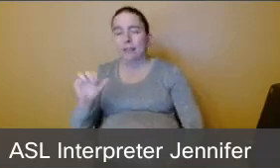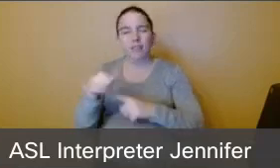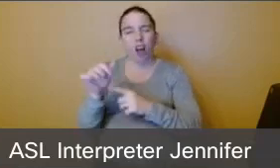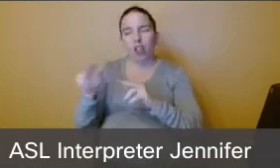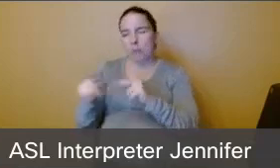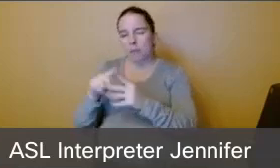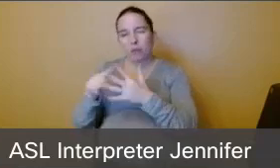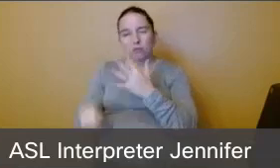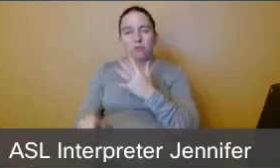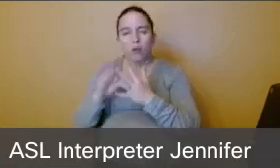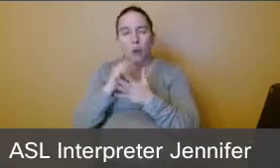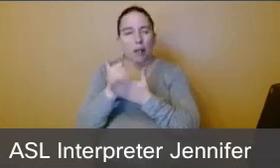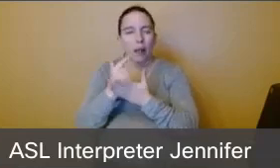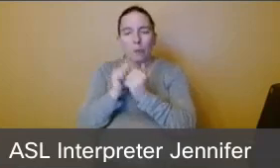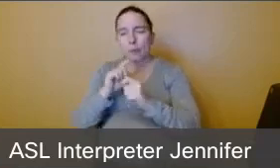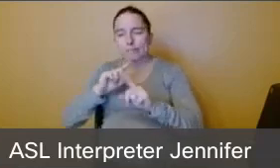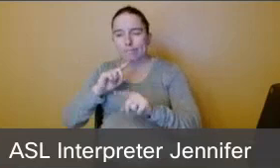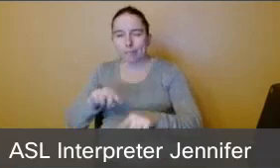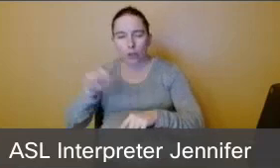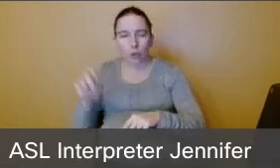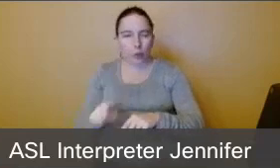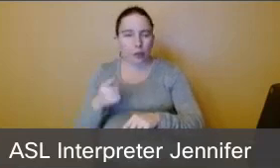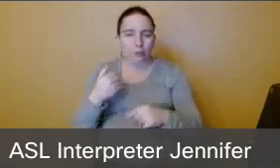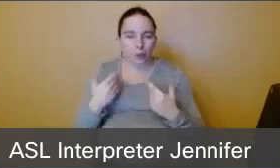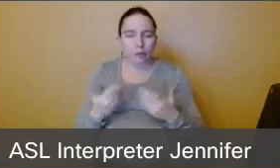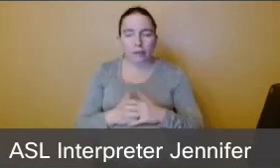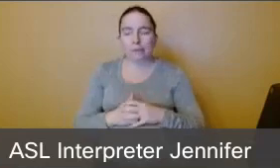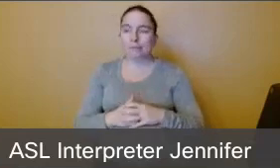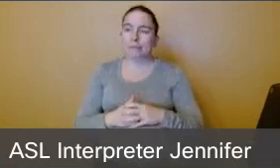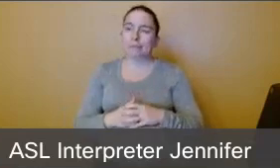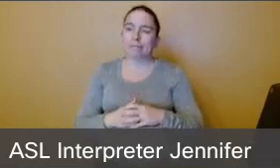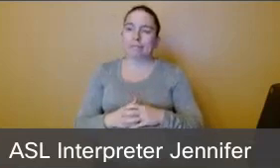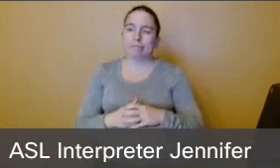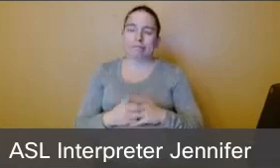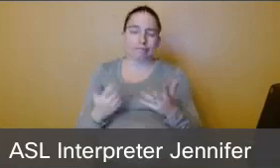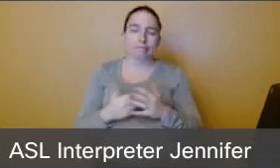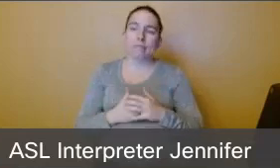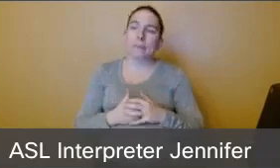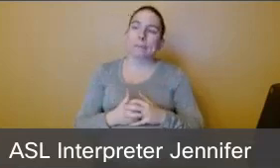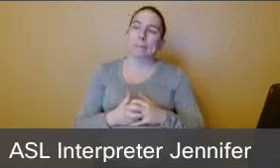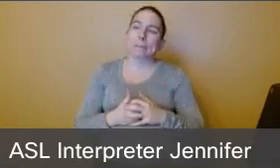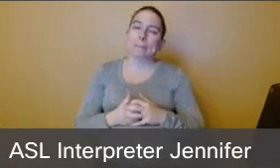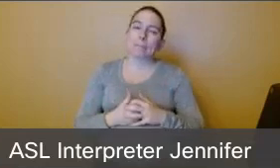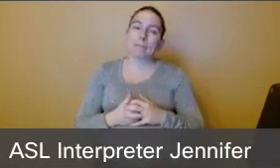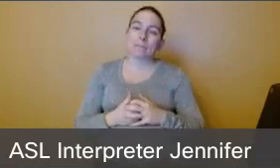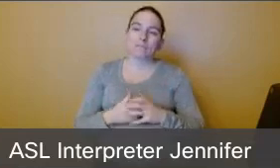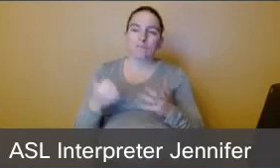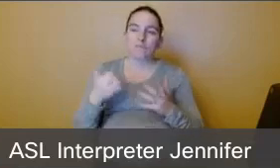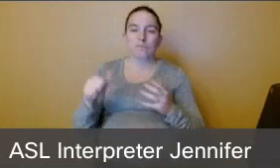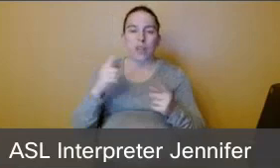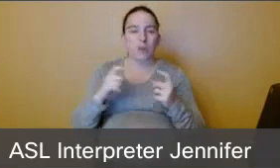answer any more directed questions that you may have regarding this initiative or all of these